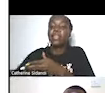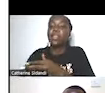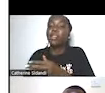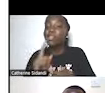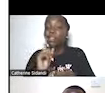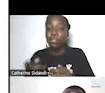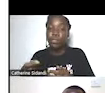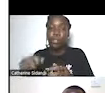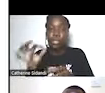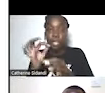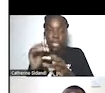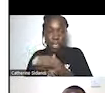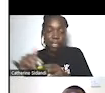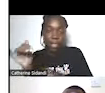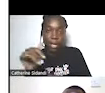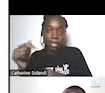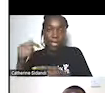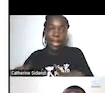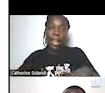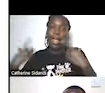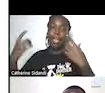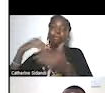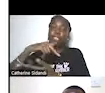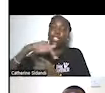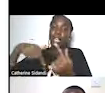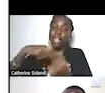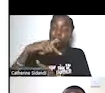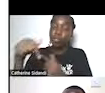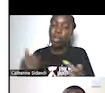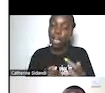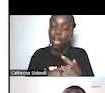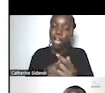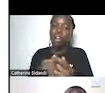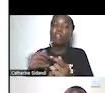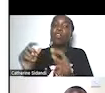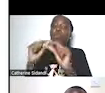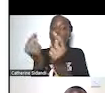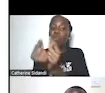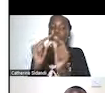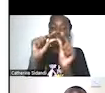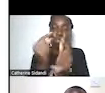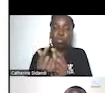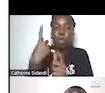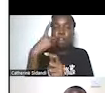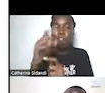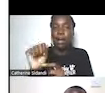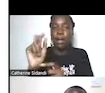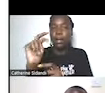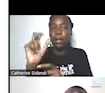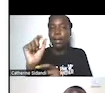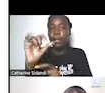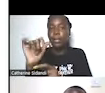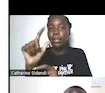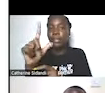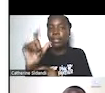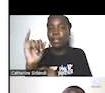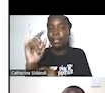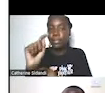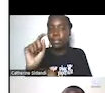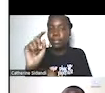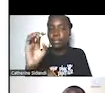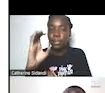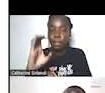cycle of business analytics, there are now subgroups of analytics. So I will not want to go in terms of